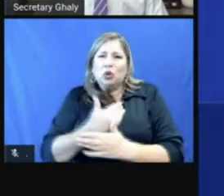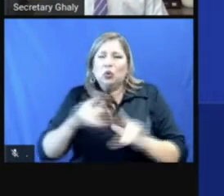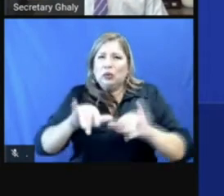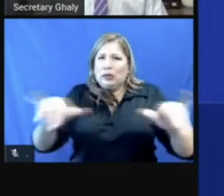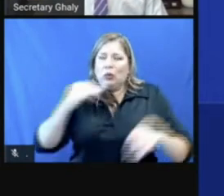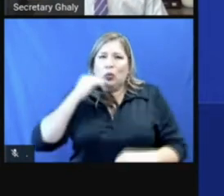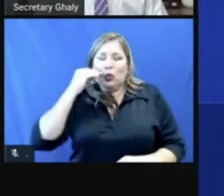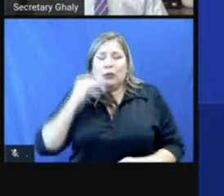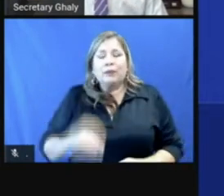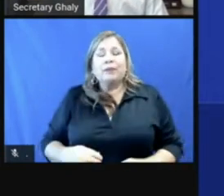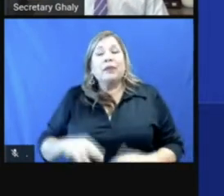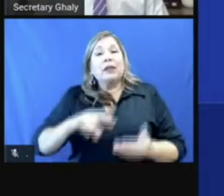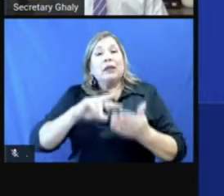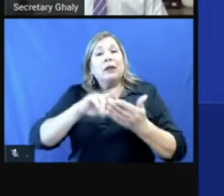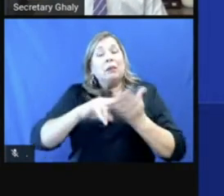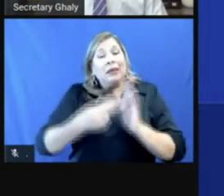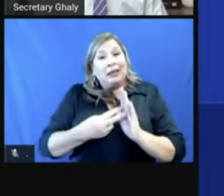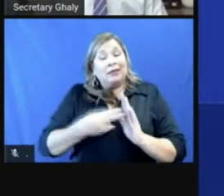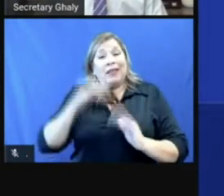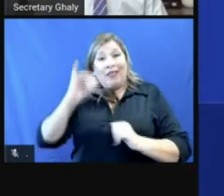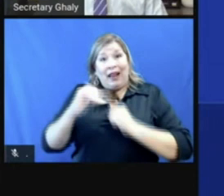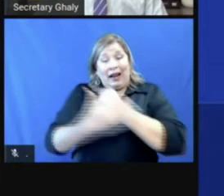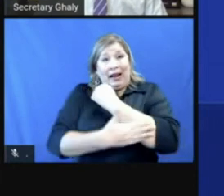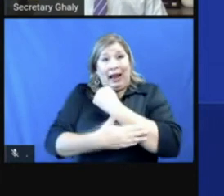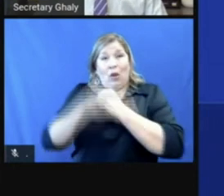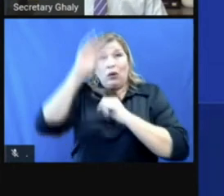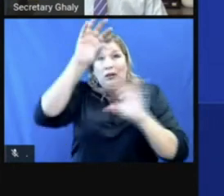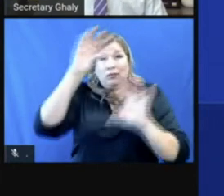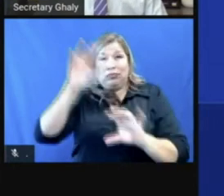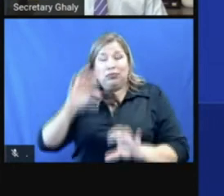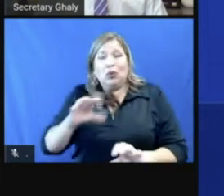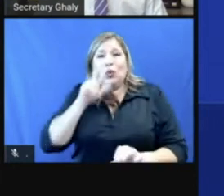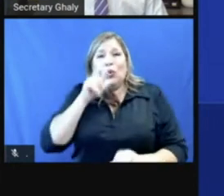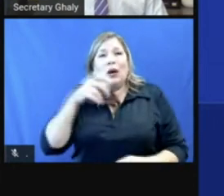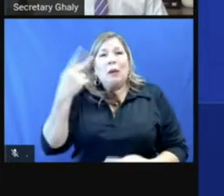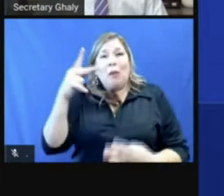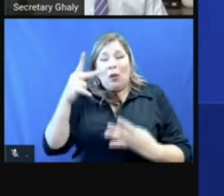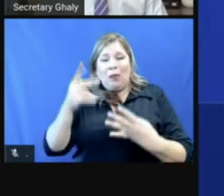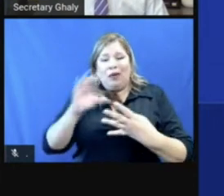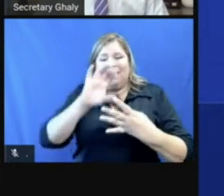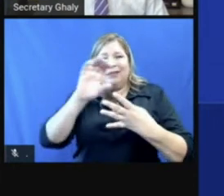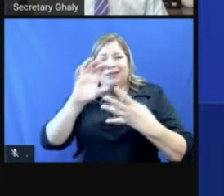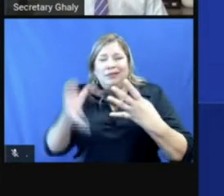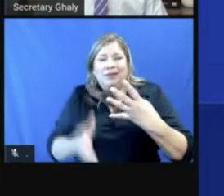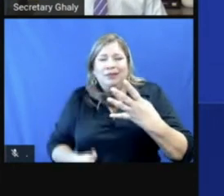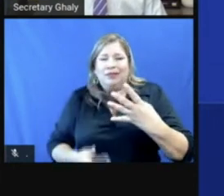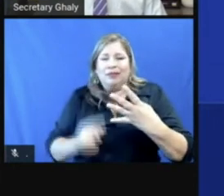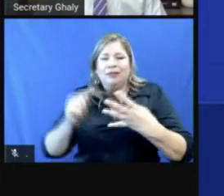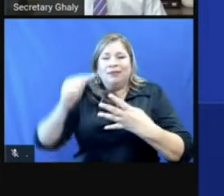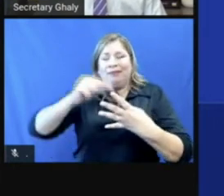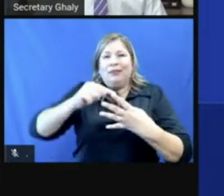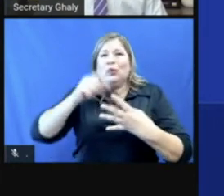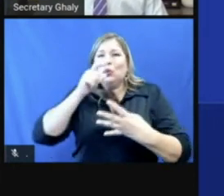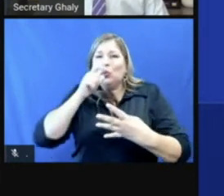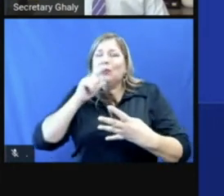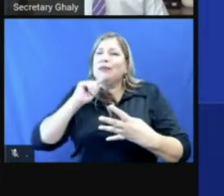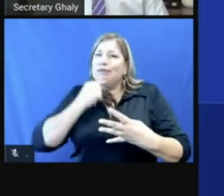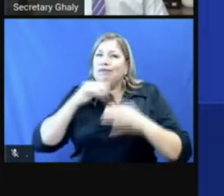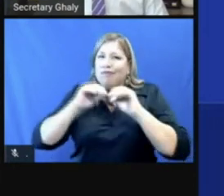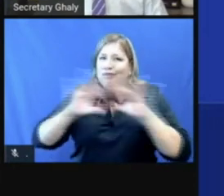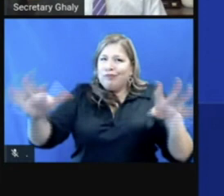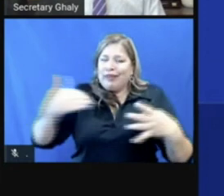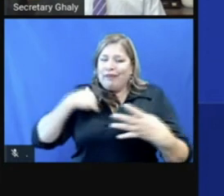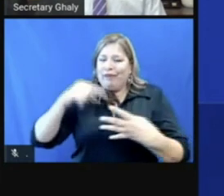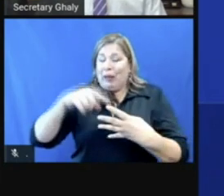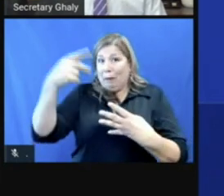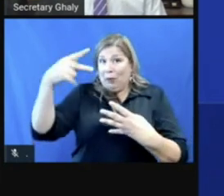counties that are in the purple tier. You'll remember on Monday, we announced 41 counties across California are in the purple tier.